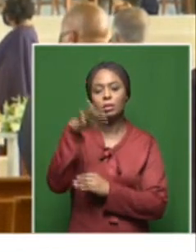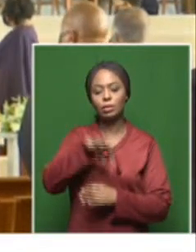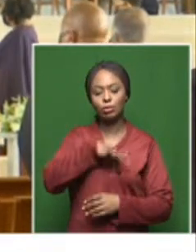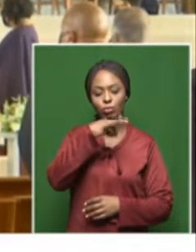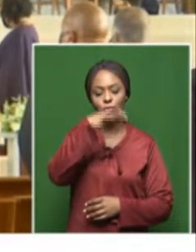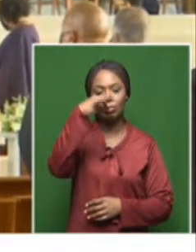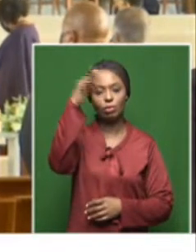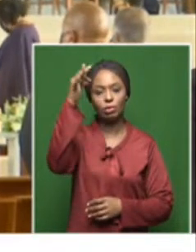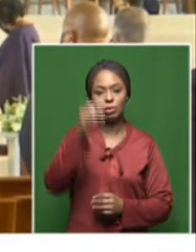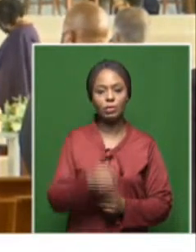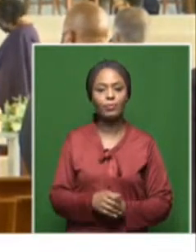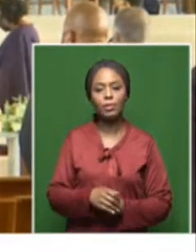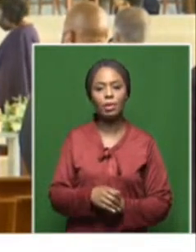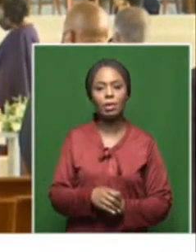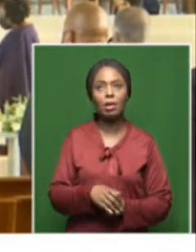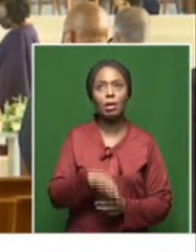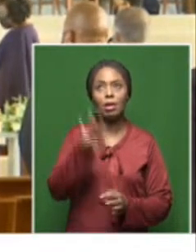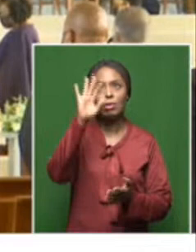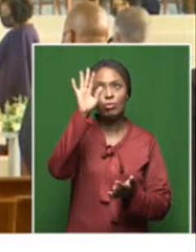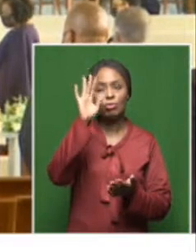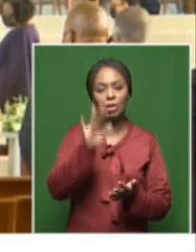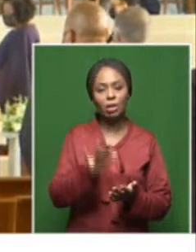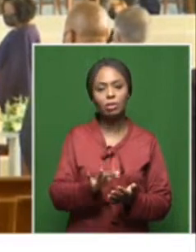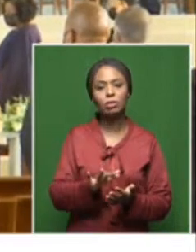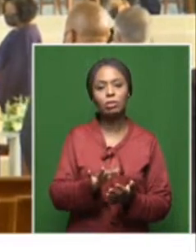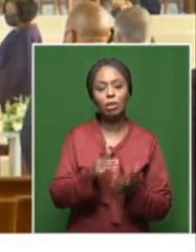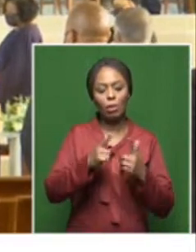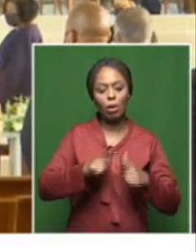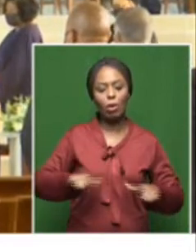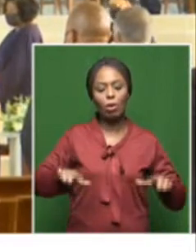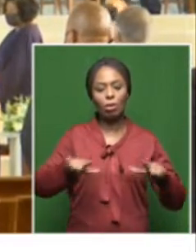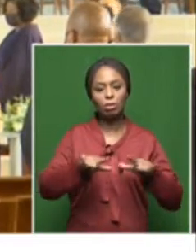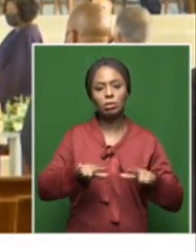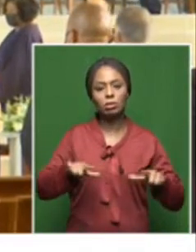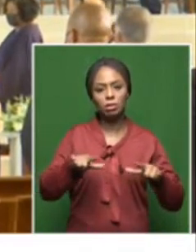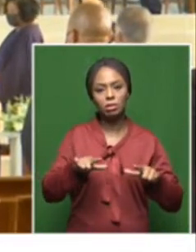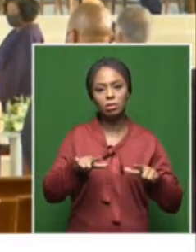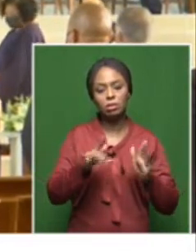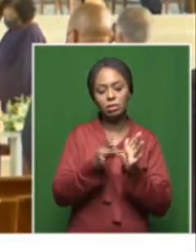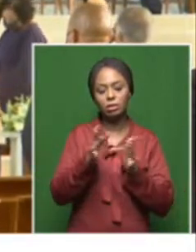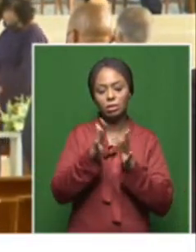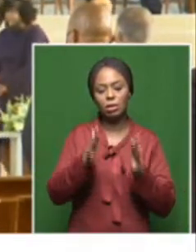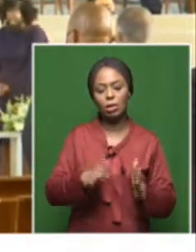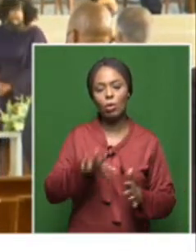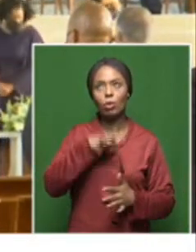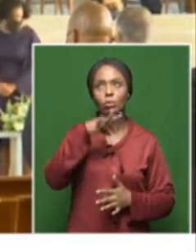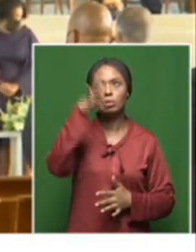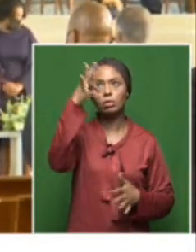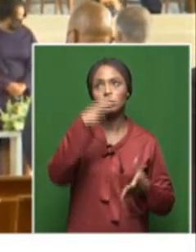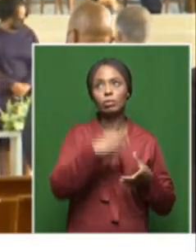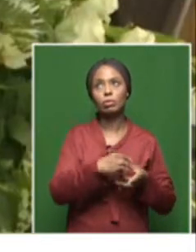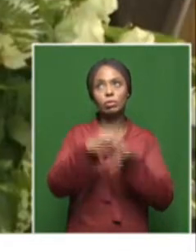The grace of our Lord Jesus Christ and the love of God and the communion of the Holy Spirit be with you all.